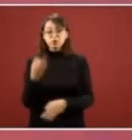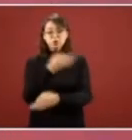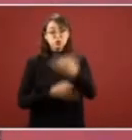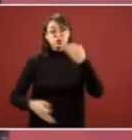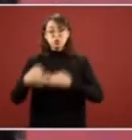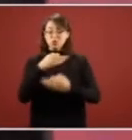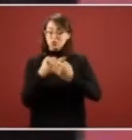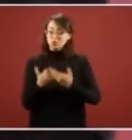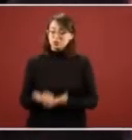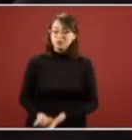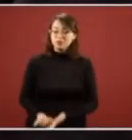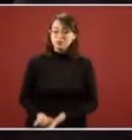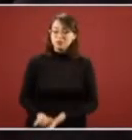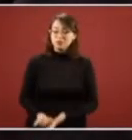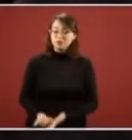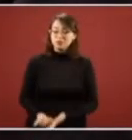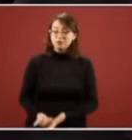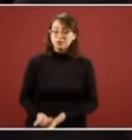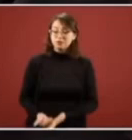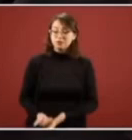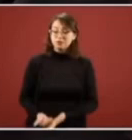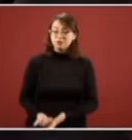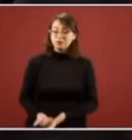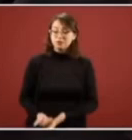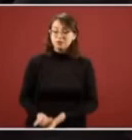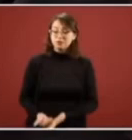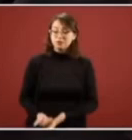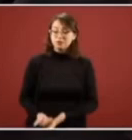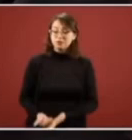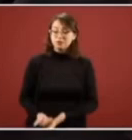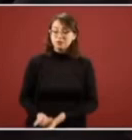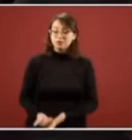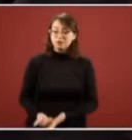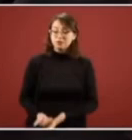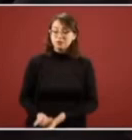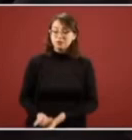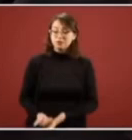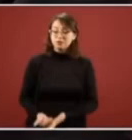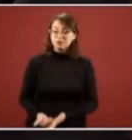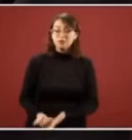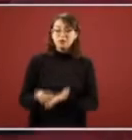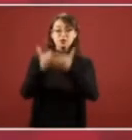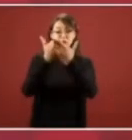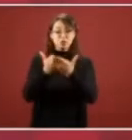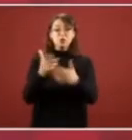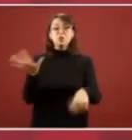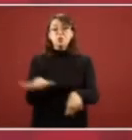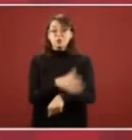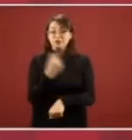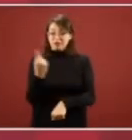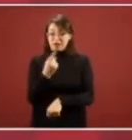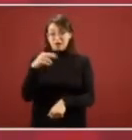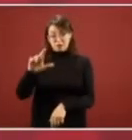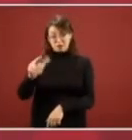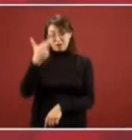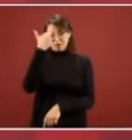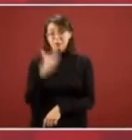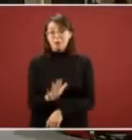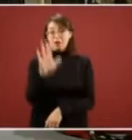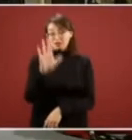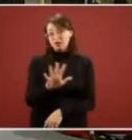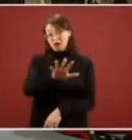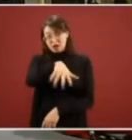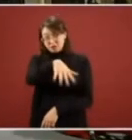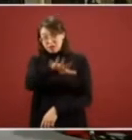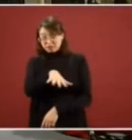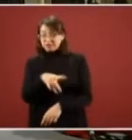our empujar. Country so that all of us can push this forward. Al elefante. This